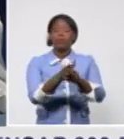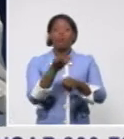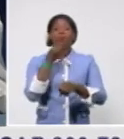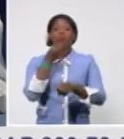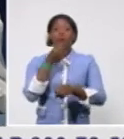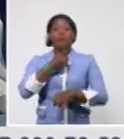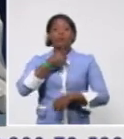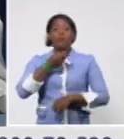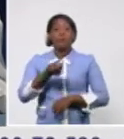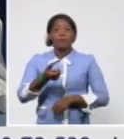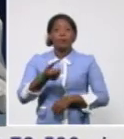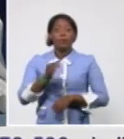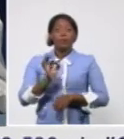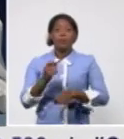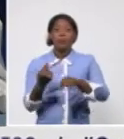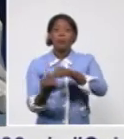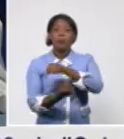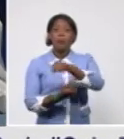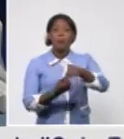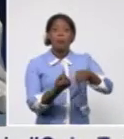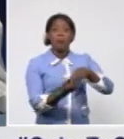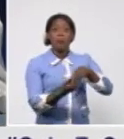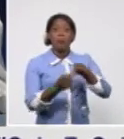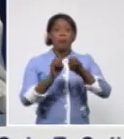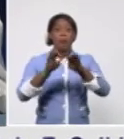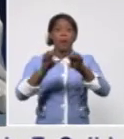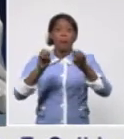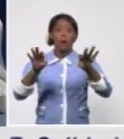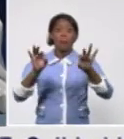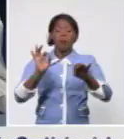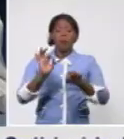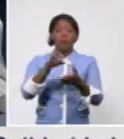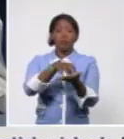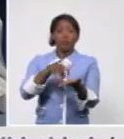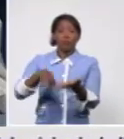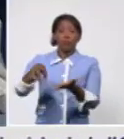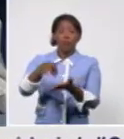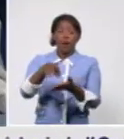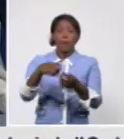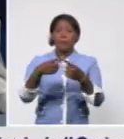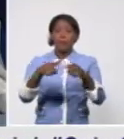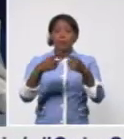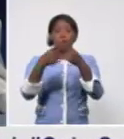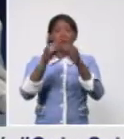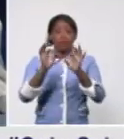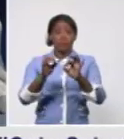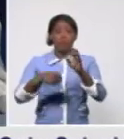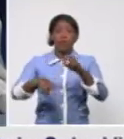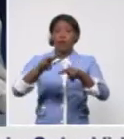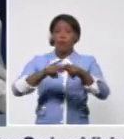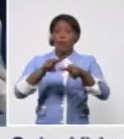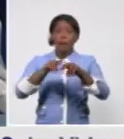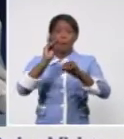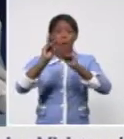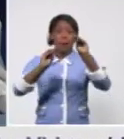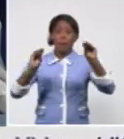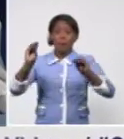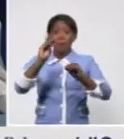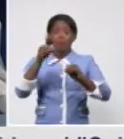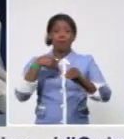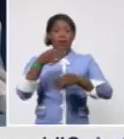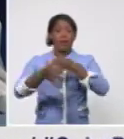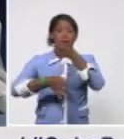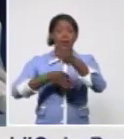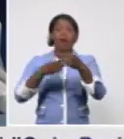Now, we are going to turn our attention to the world. As of yesterday,